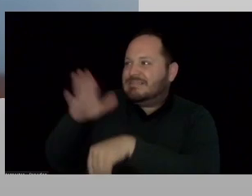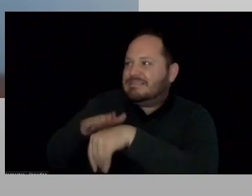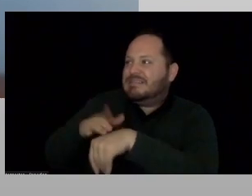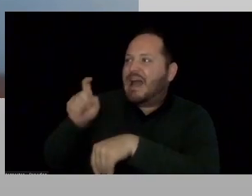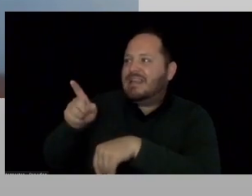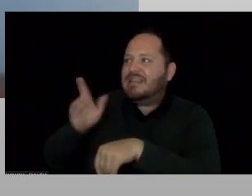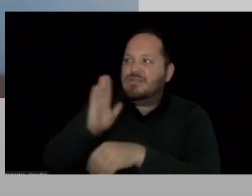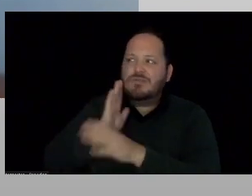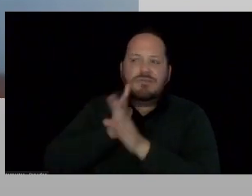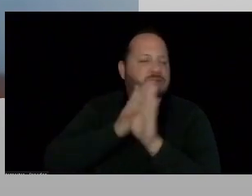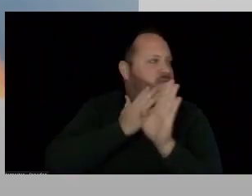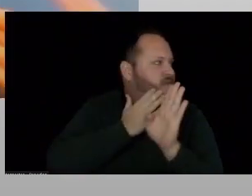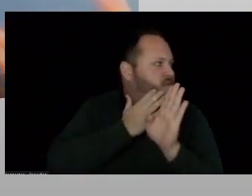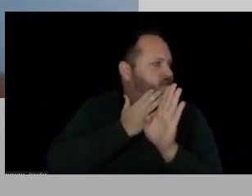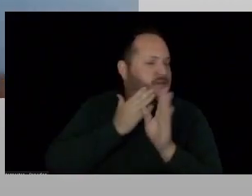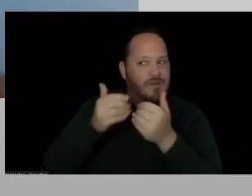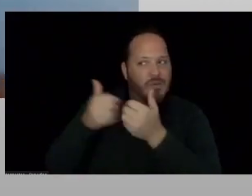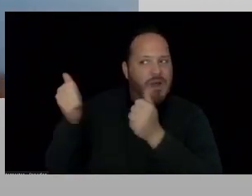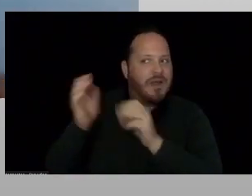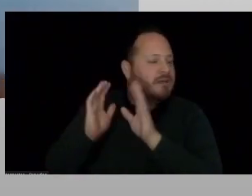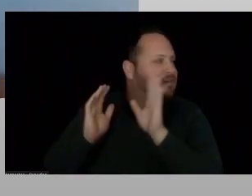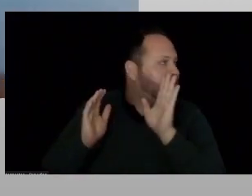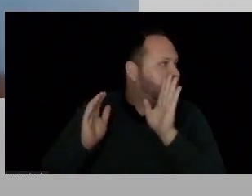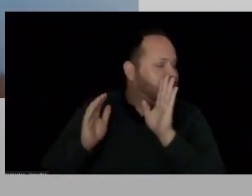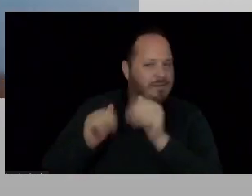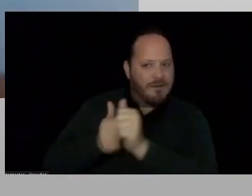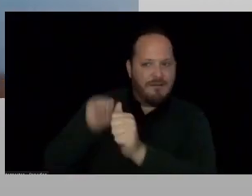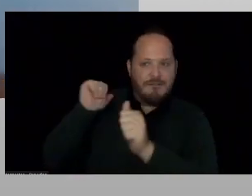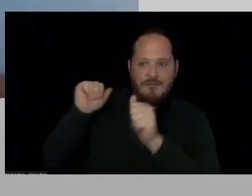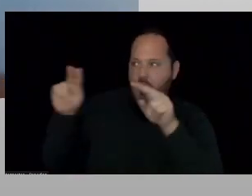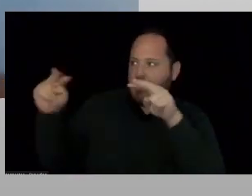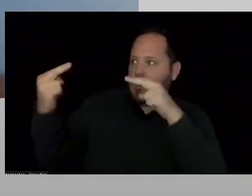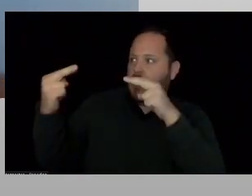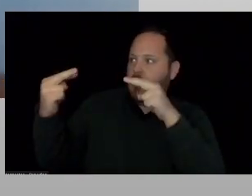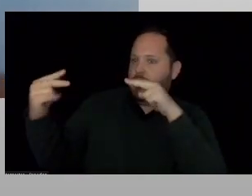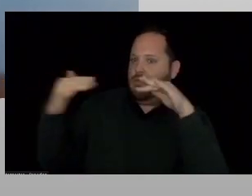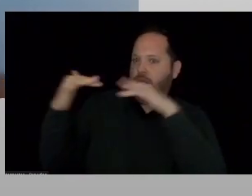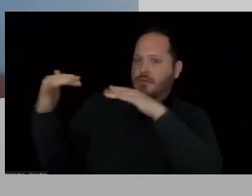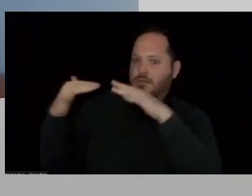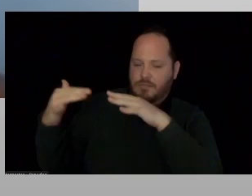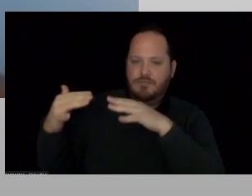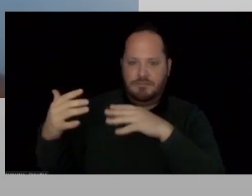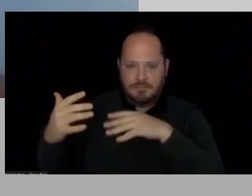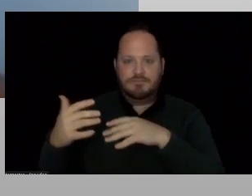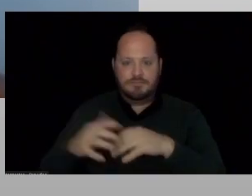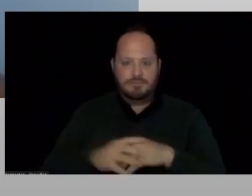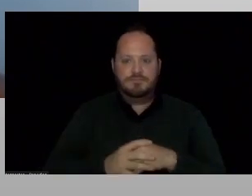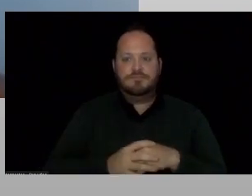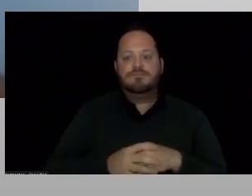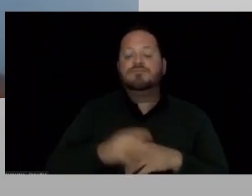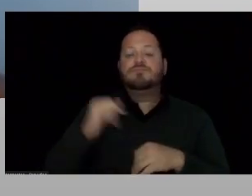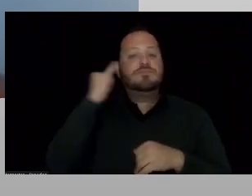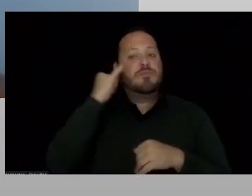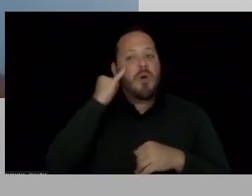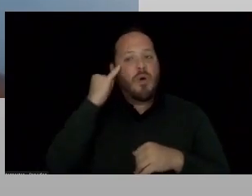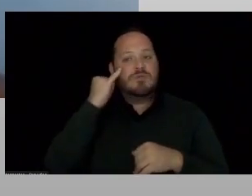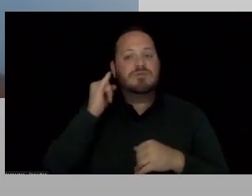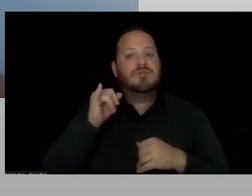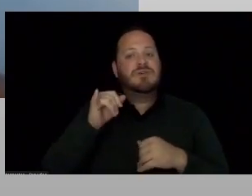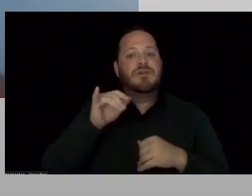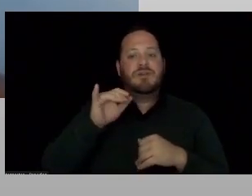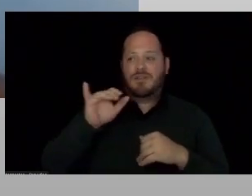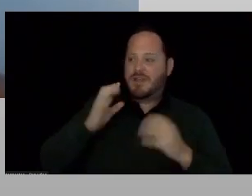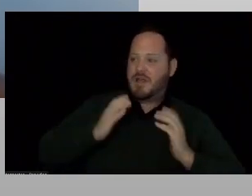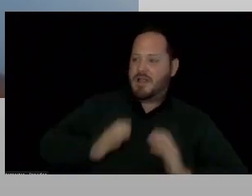reduce your exposure is if household visitors arrive that don't live in the home where your client lives, this is a great opportunity